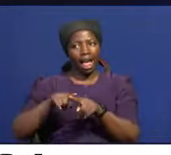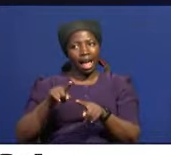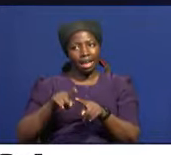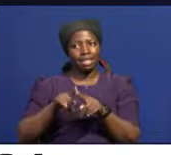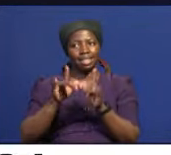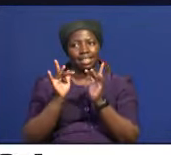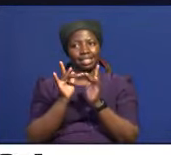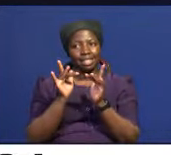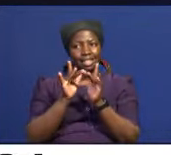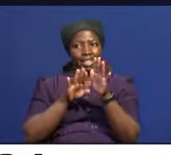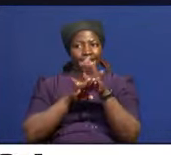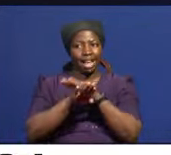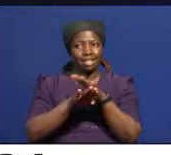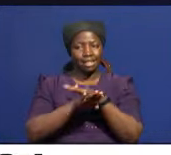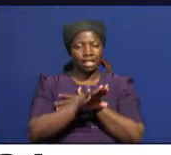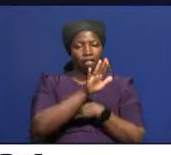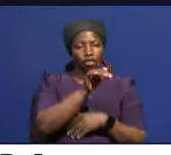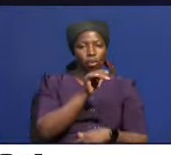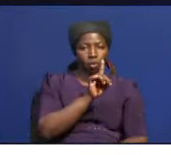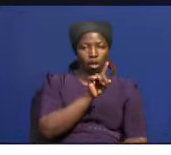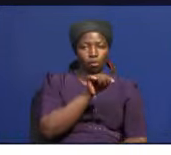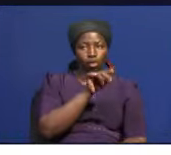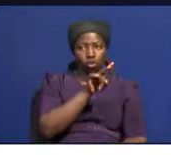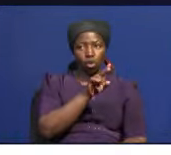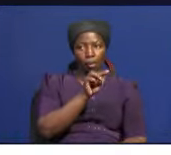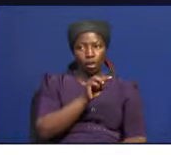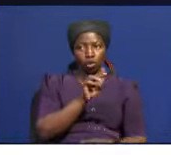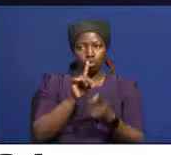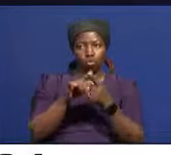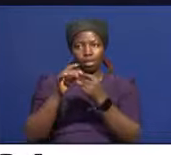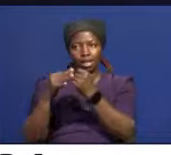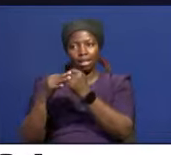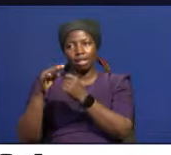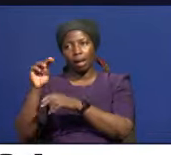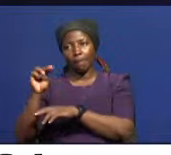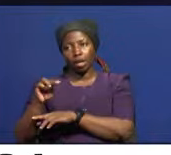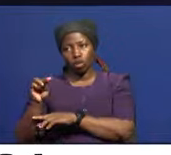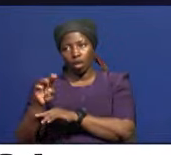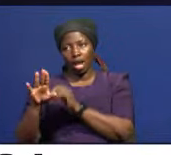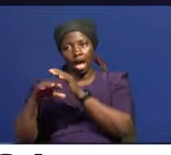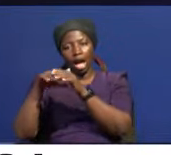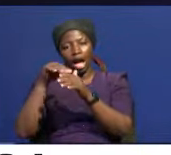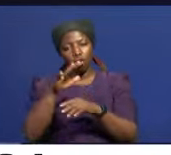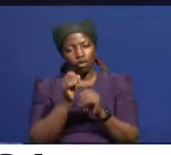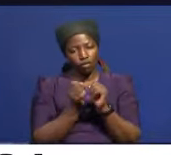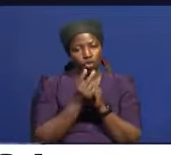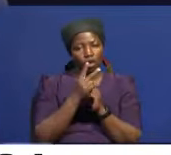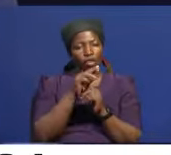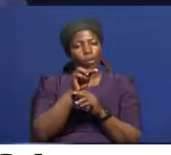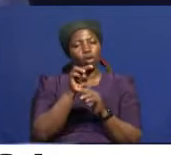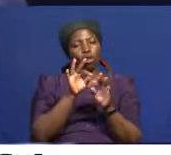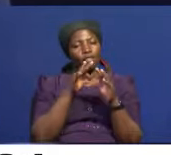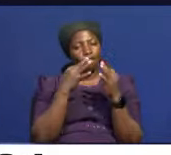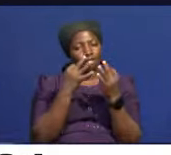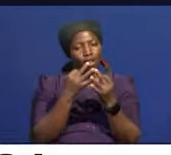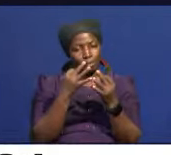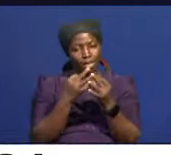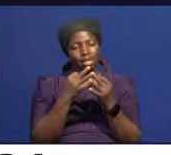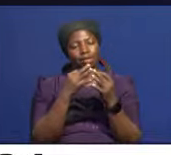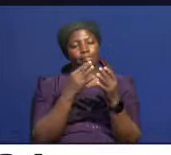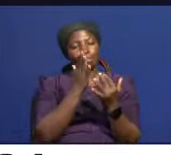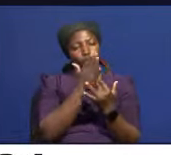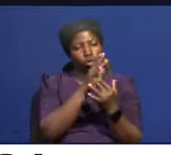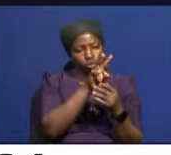broadband access from 1.2 million to 8 million out of the 12 million households between